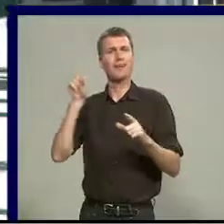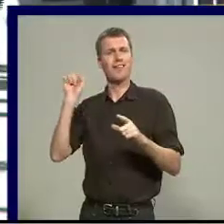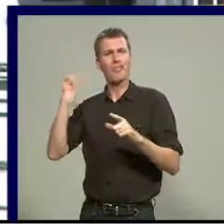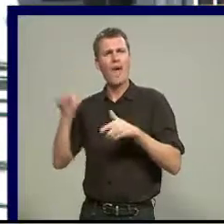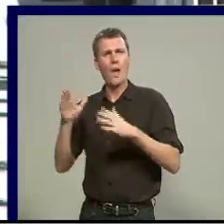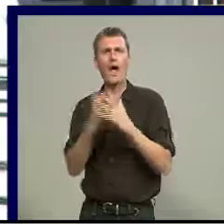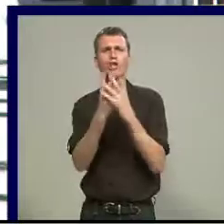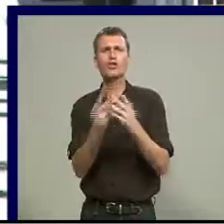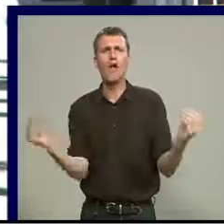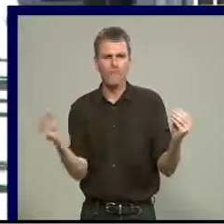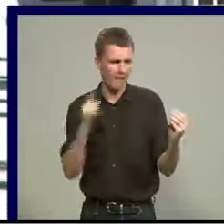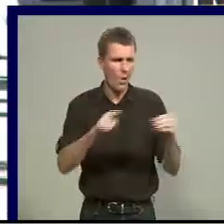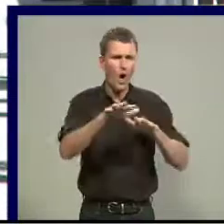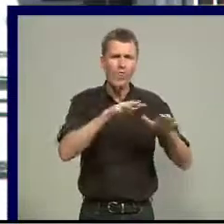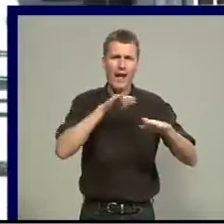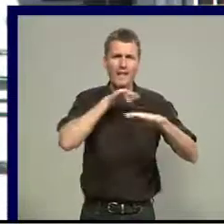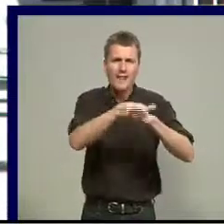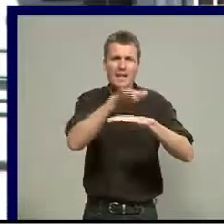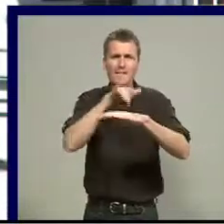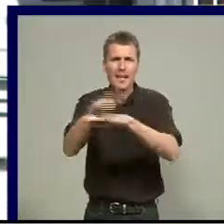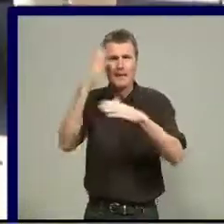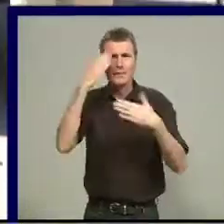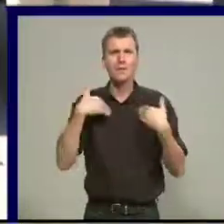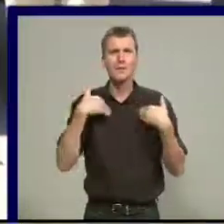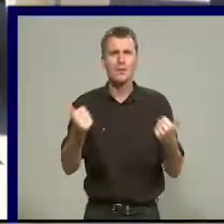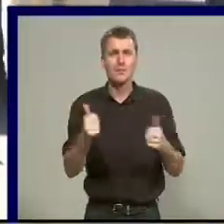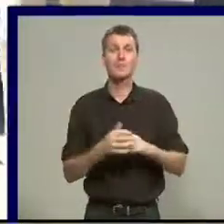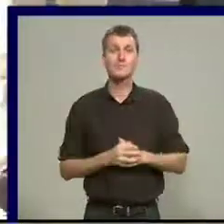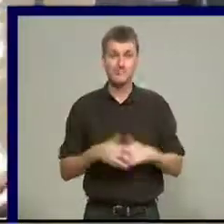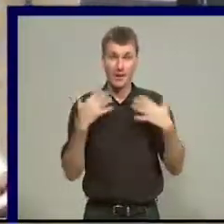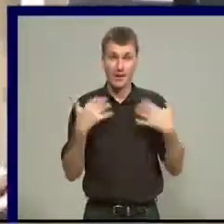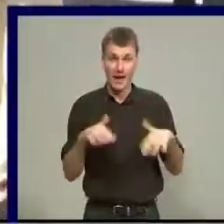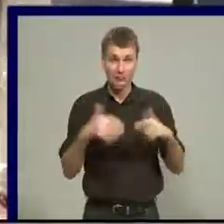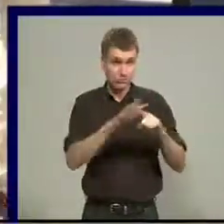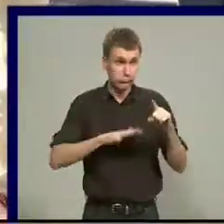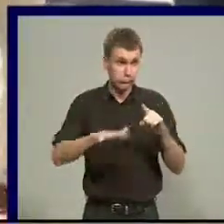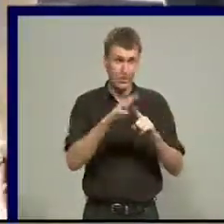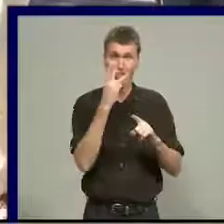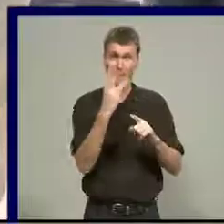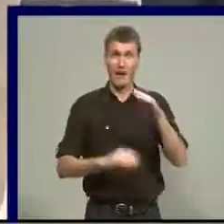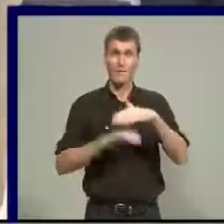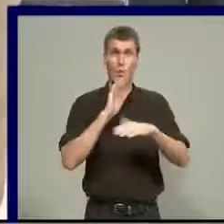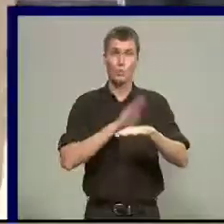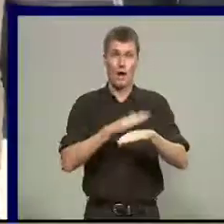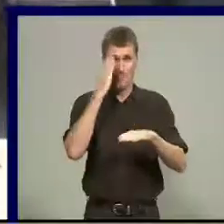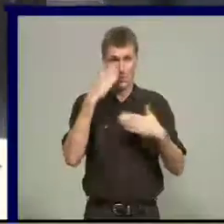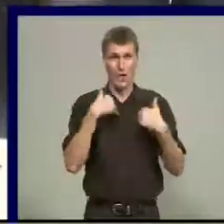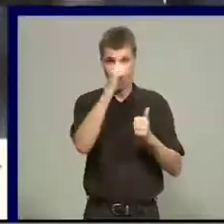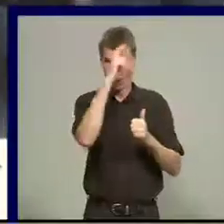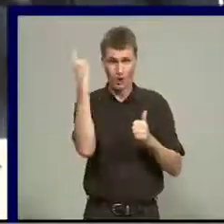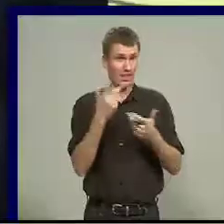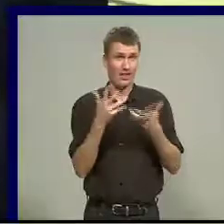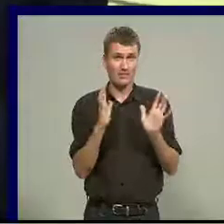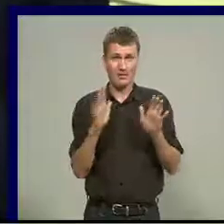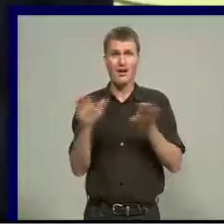the earthquakes for young people. In Canterbury, there are only 3 full-time mental health nurses for 80